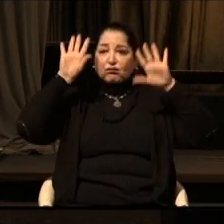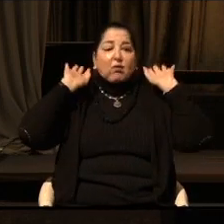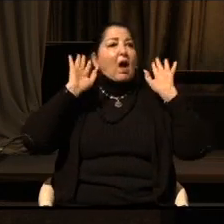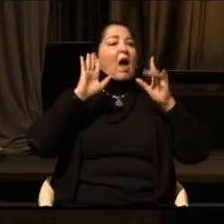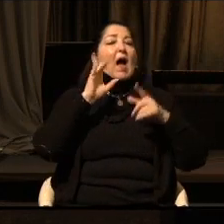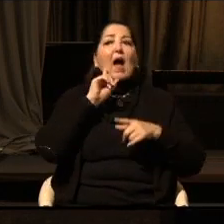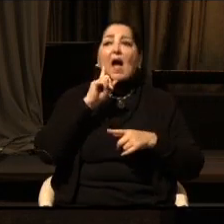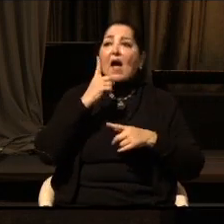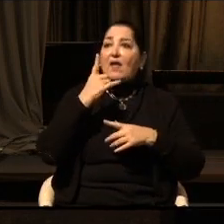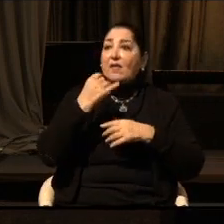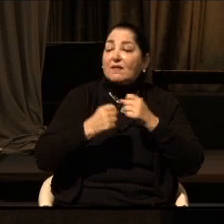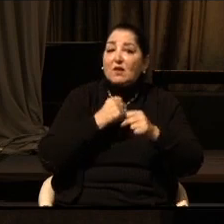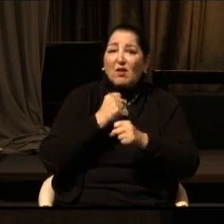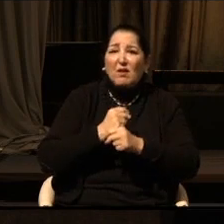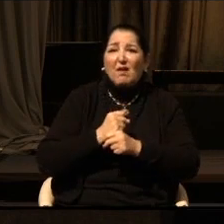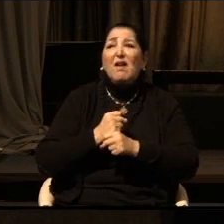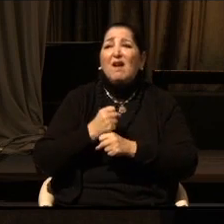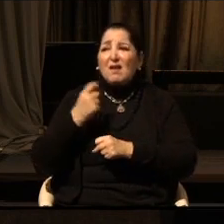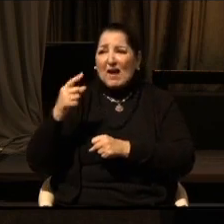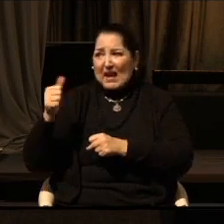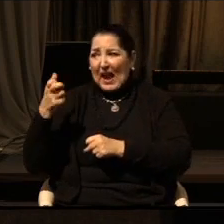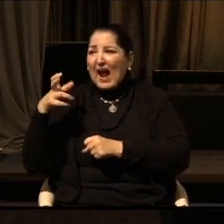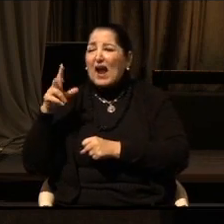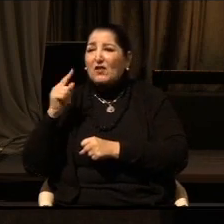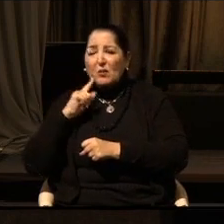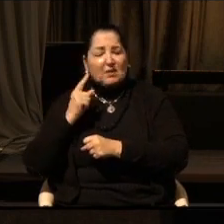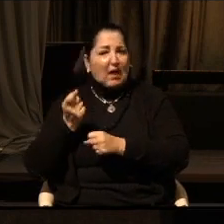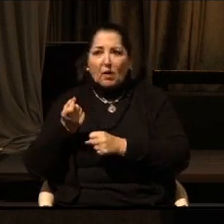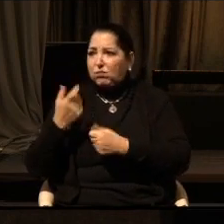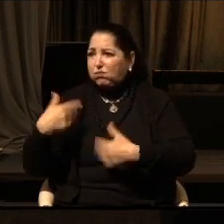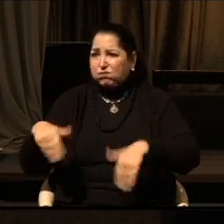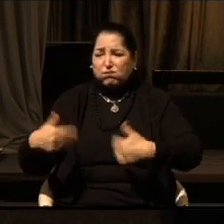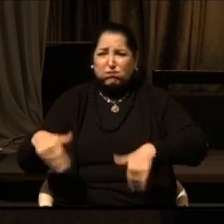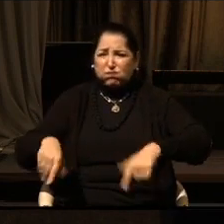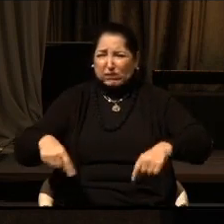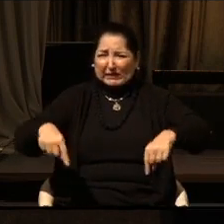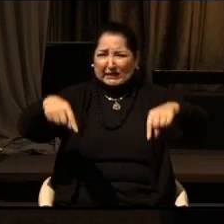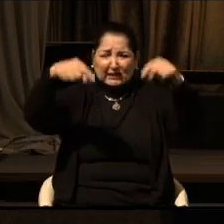like, because it's just like stack, stack, stack, stack, stack.